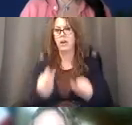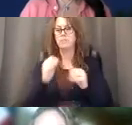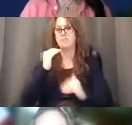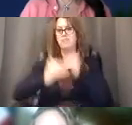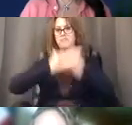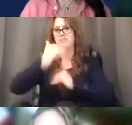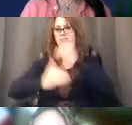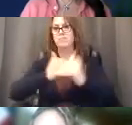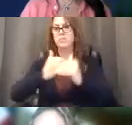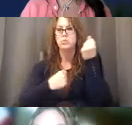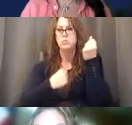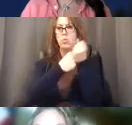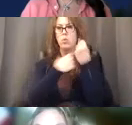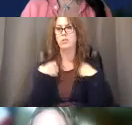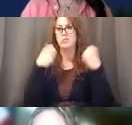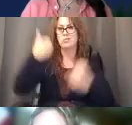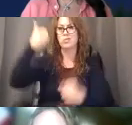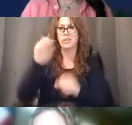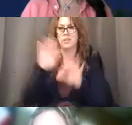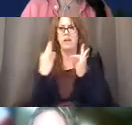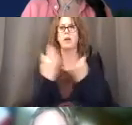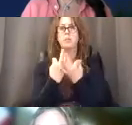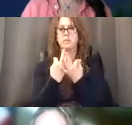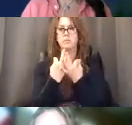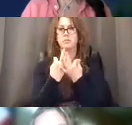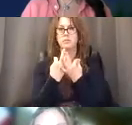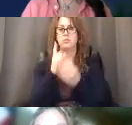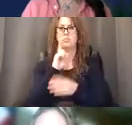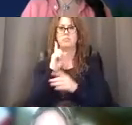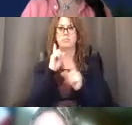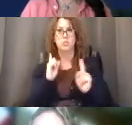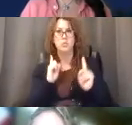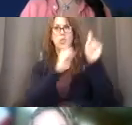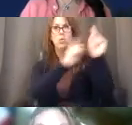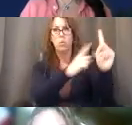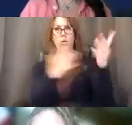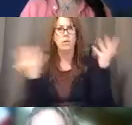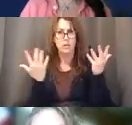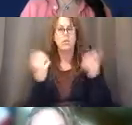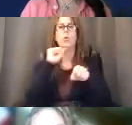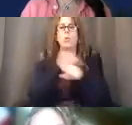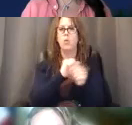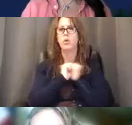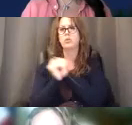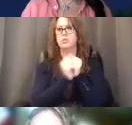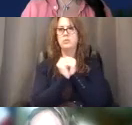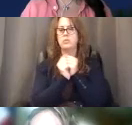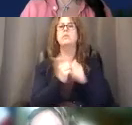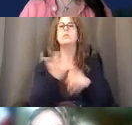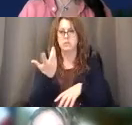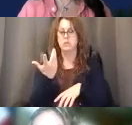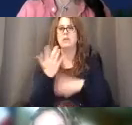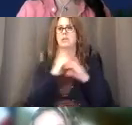and strengthen families, with the ultimate goal for all of us to work together, break down silos, and develop